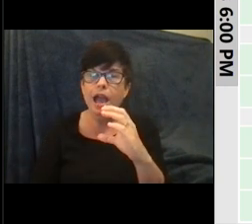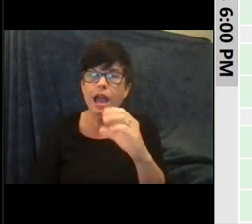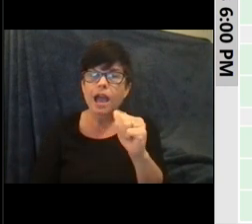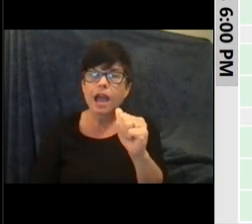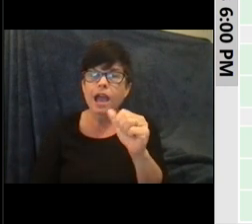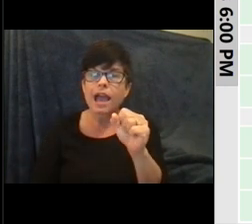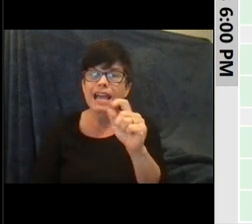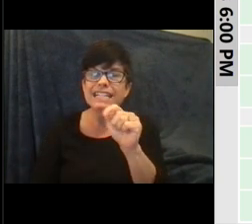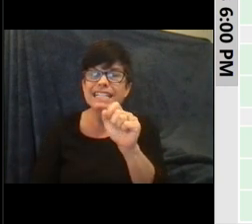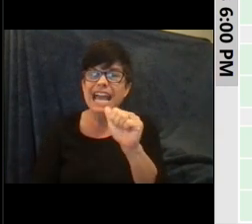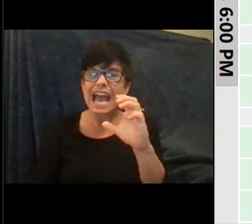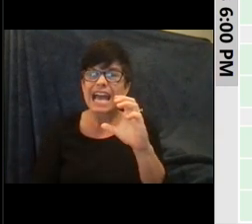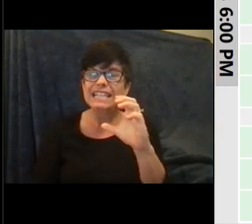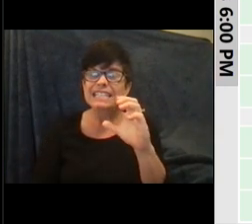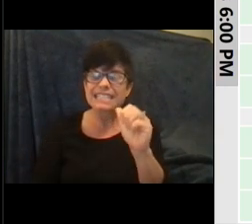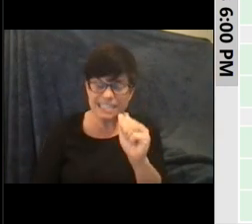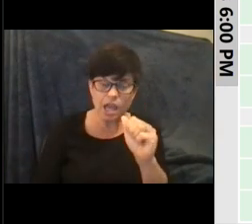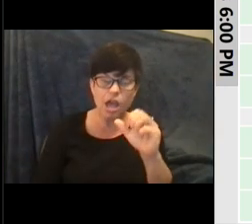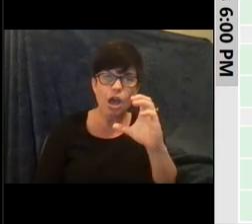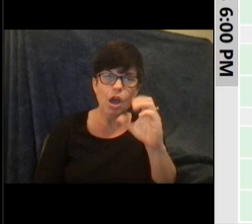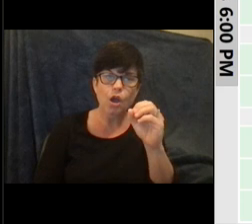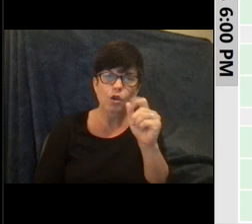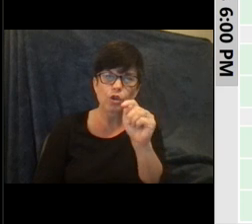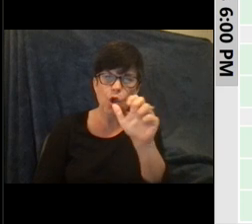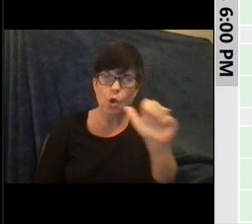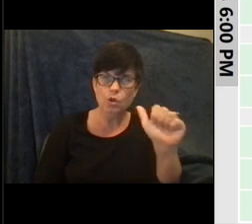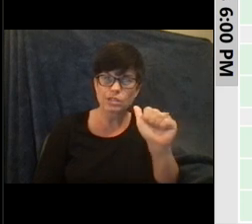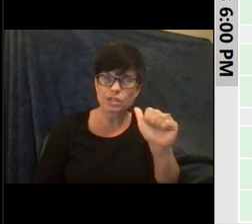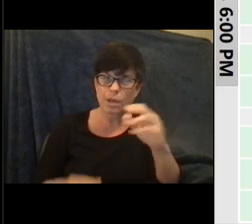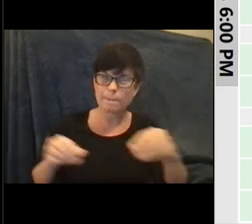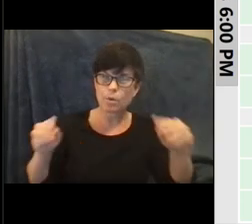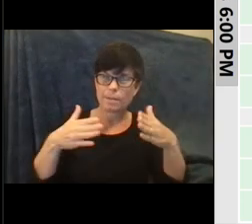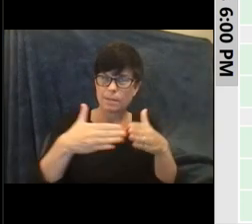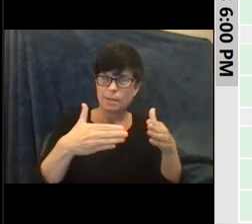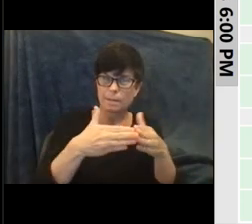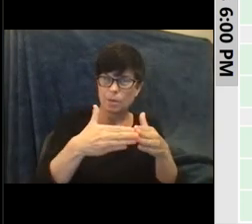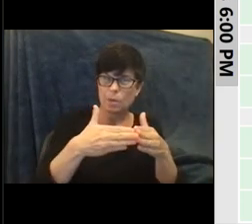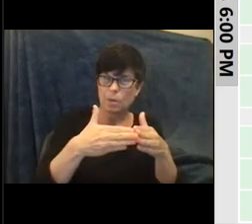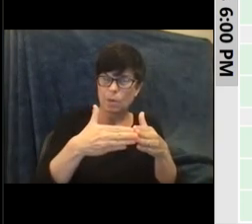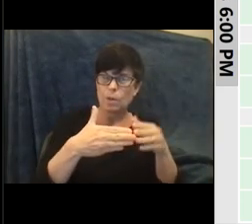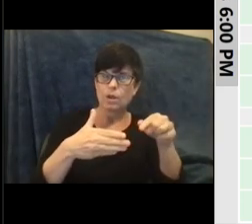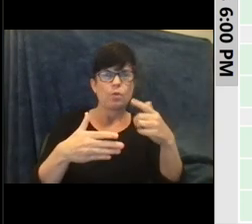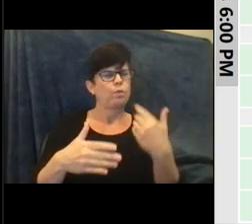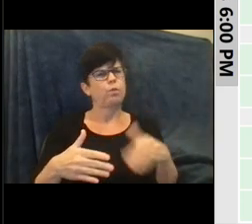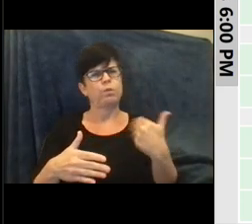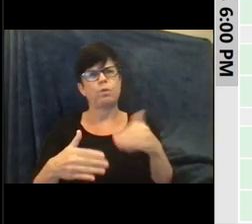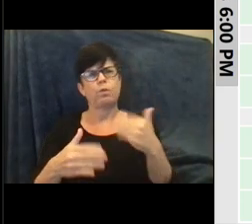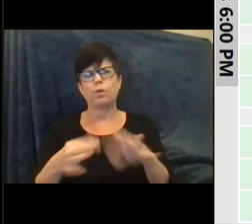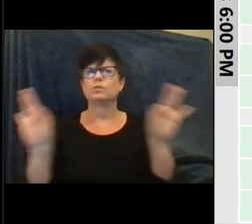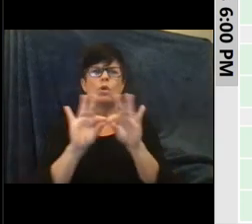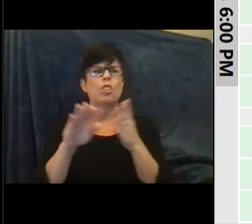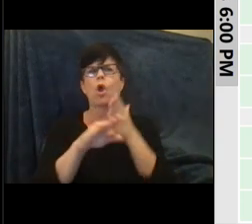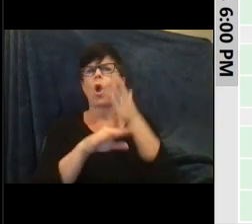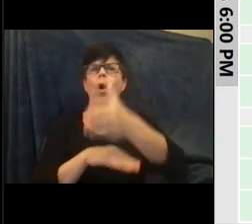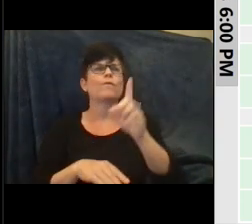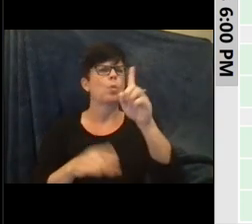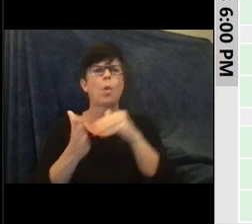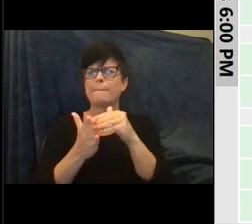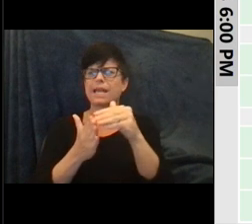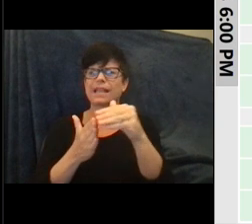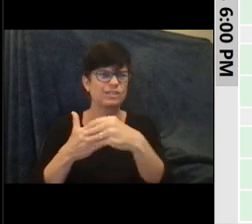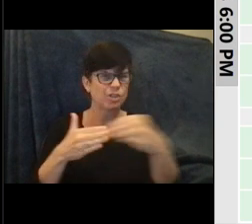Casa Costa property that's at the corner of Boynton Beach Boulevard and Federal Highway is worth probably over $1 million by now. I remember when it was torn